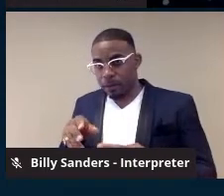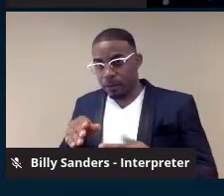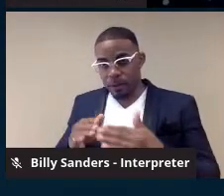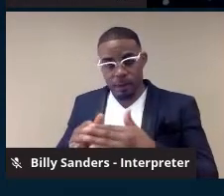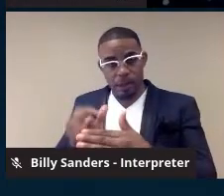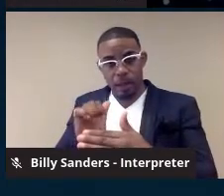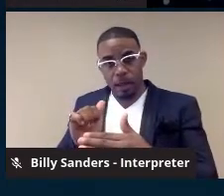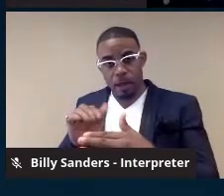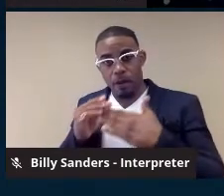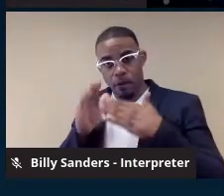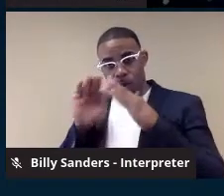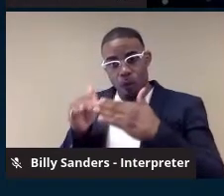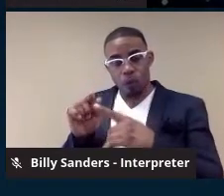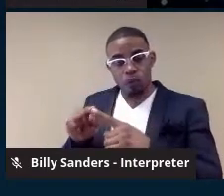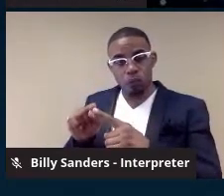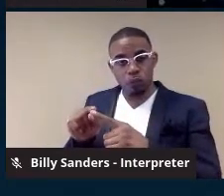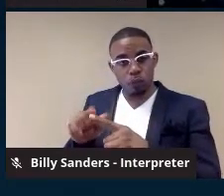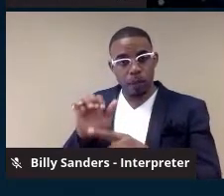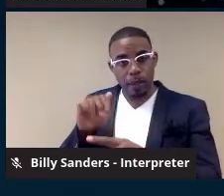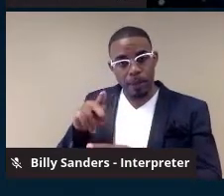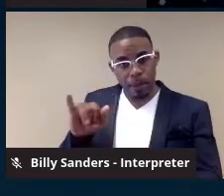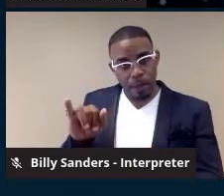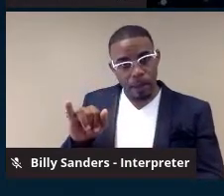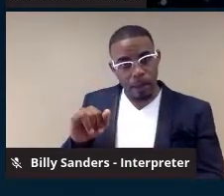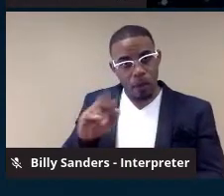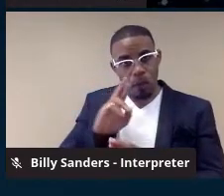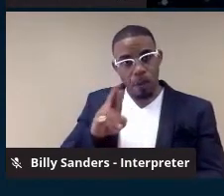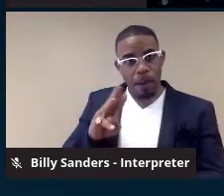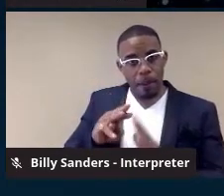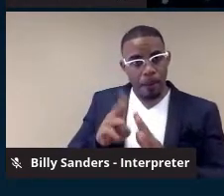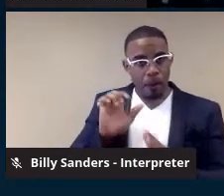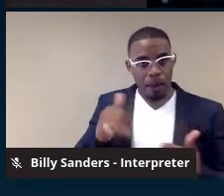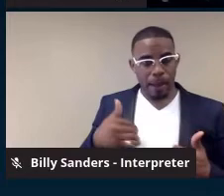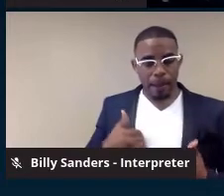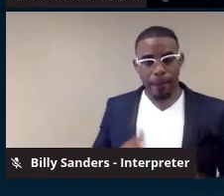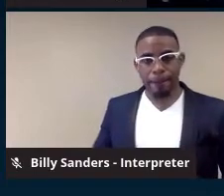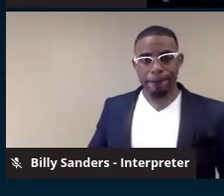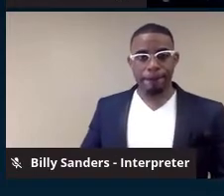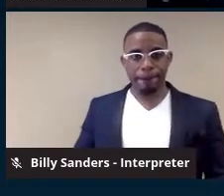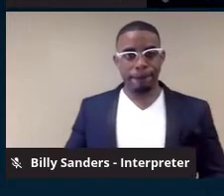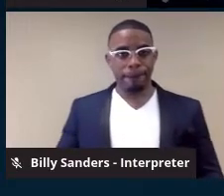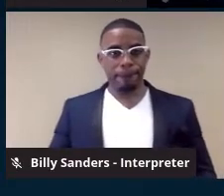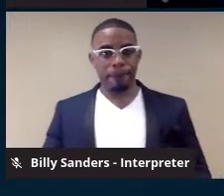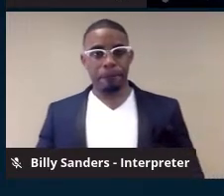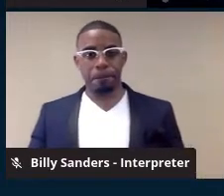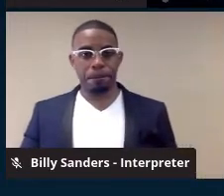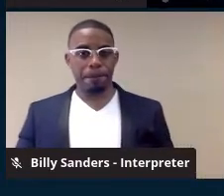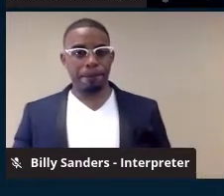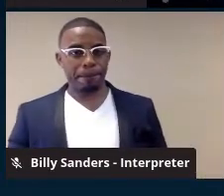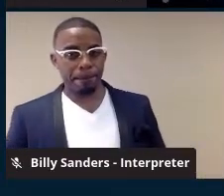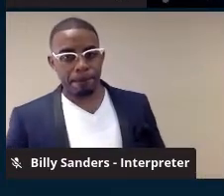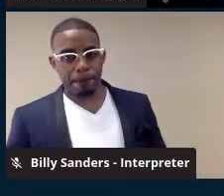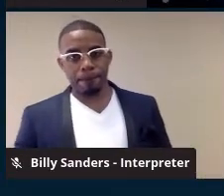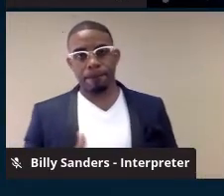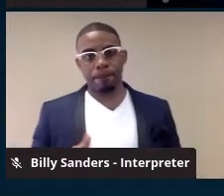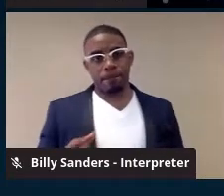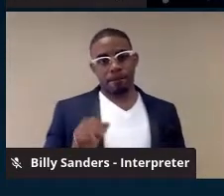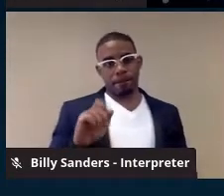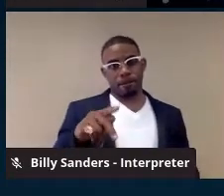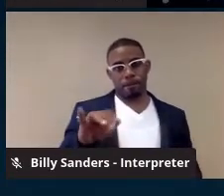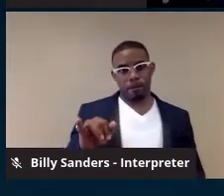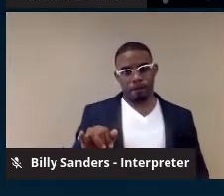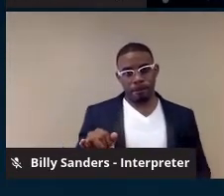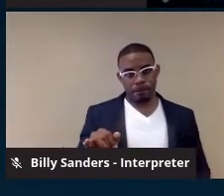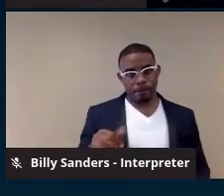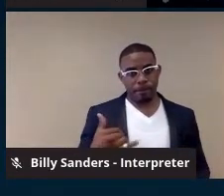it to my API response model, which I have, and we call that API